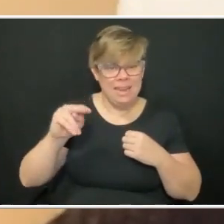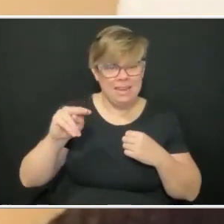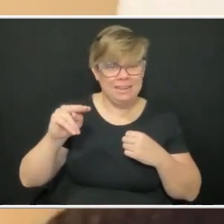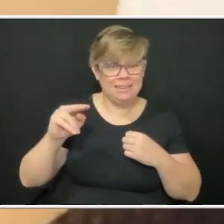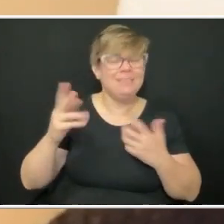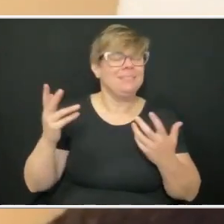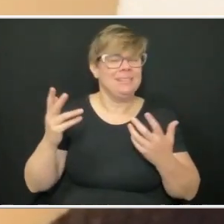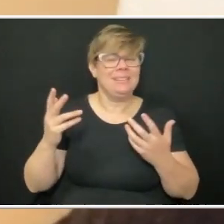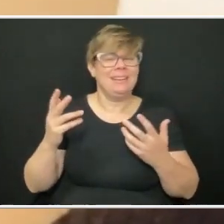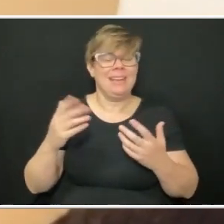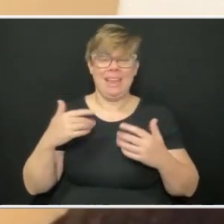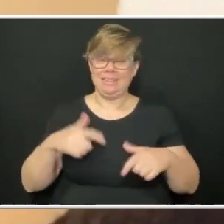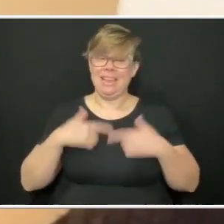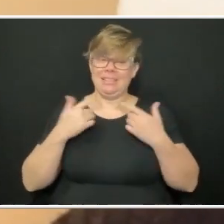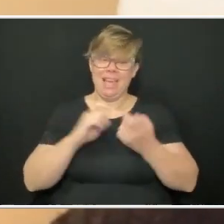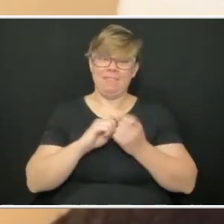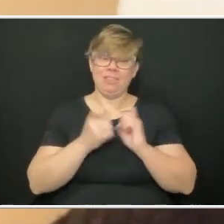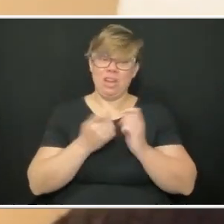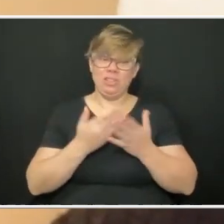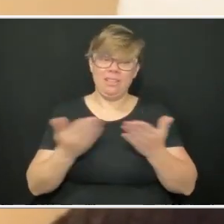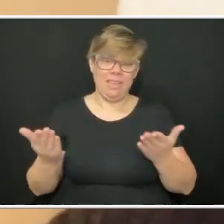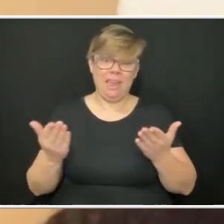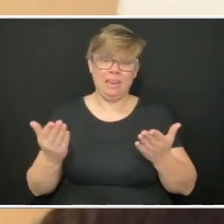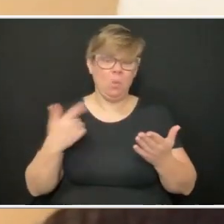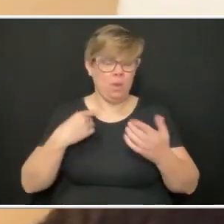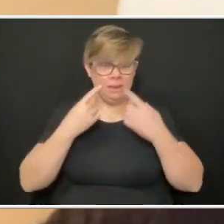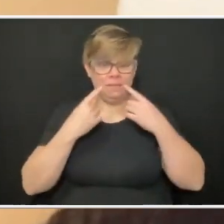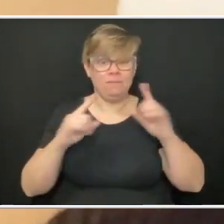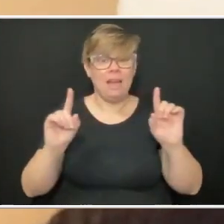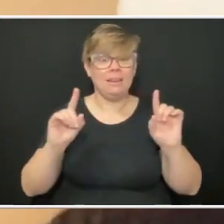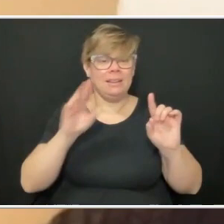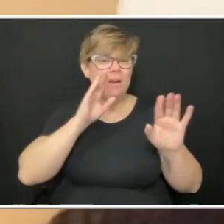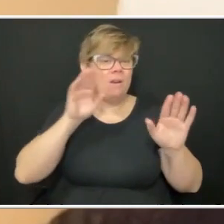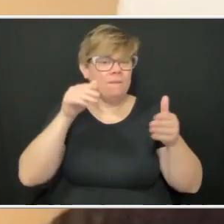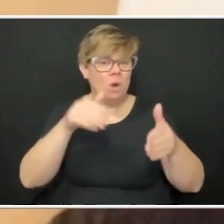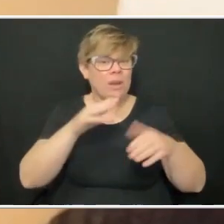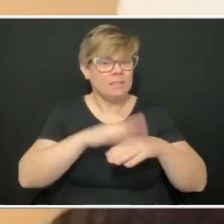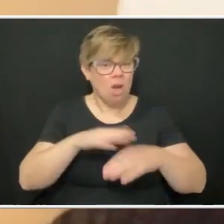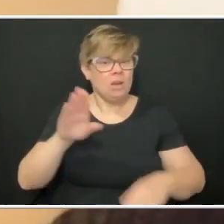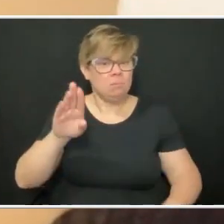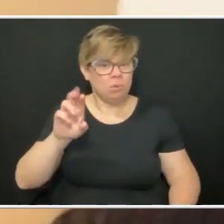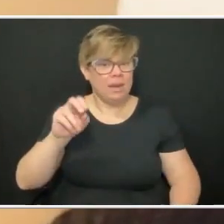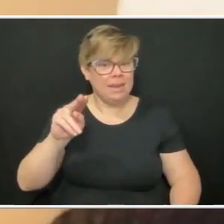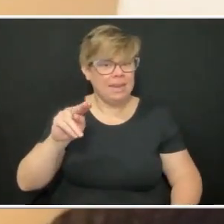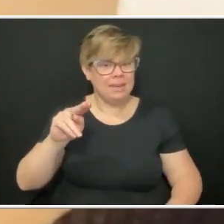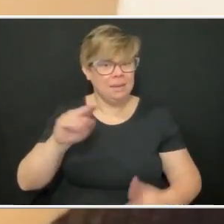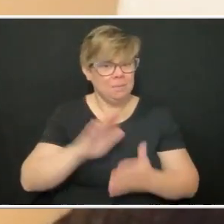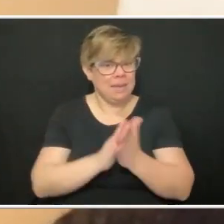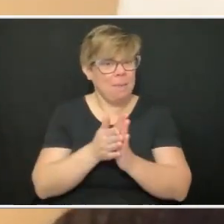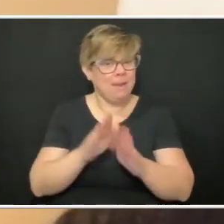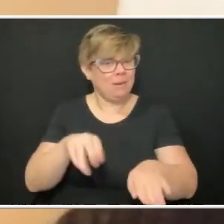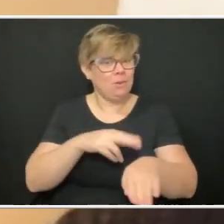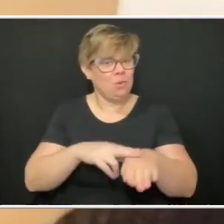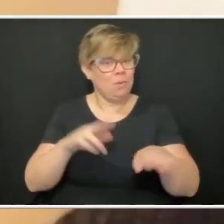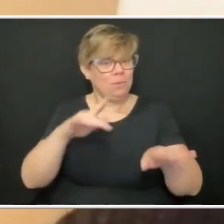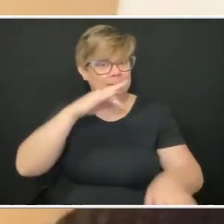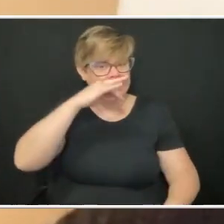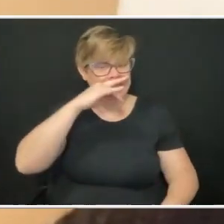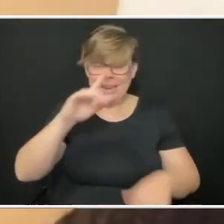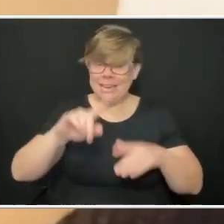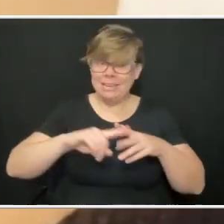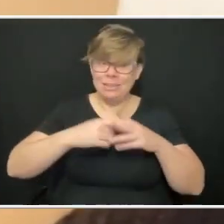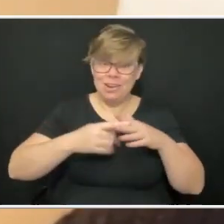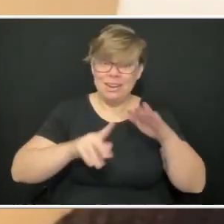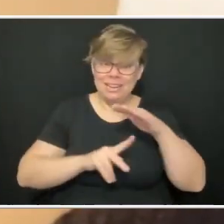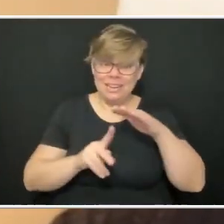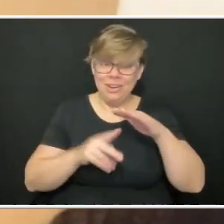And this is a life-changing thing. We can finally focus on Brendon being a normal kid. And, he started kindergarten